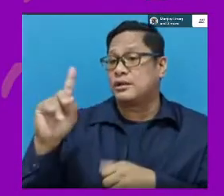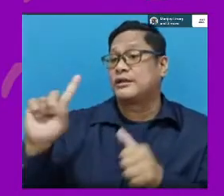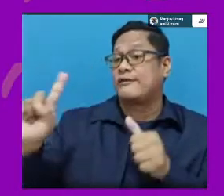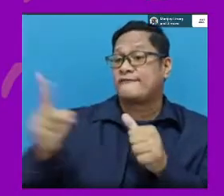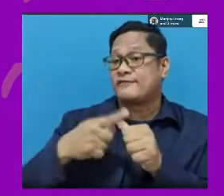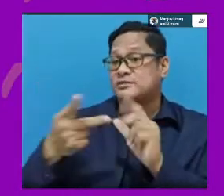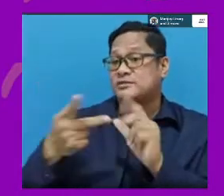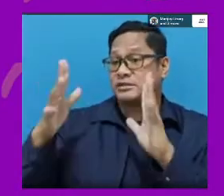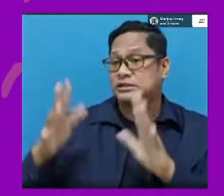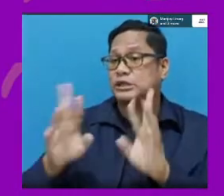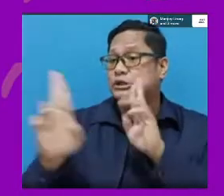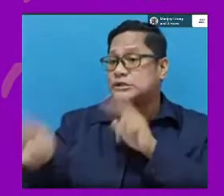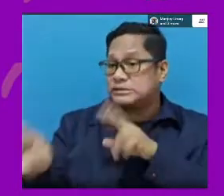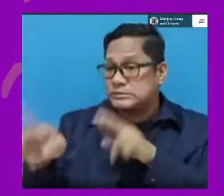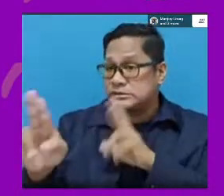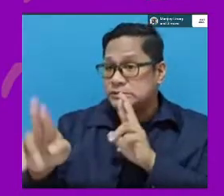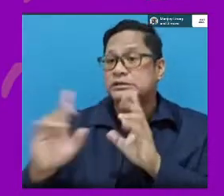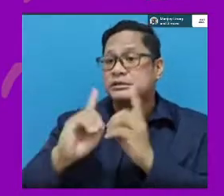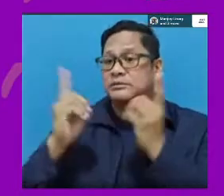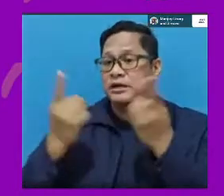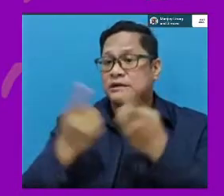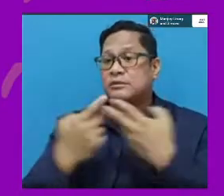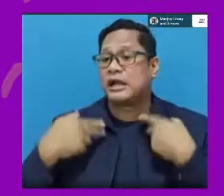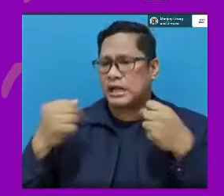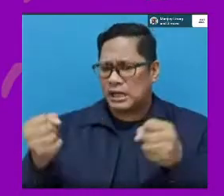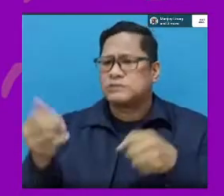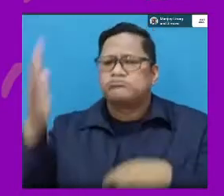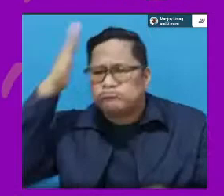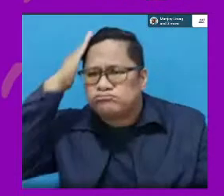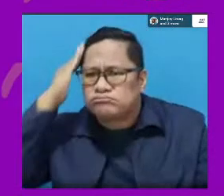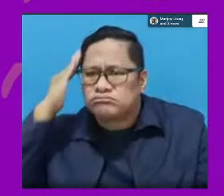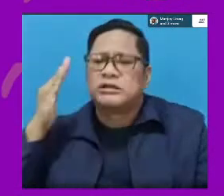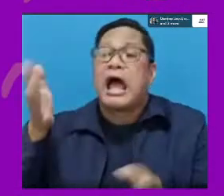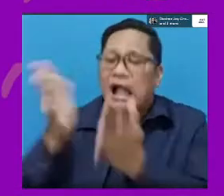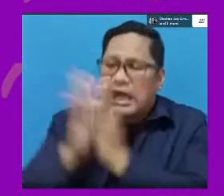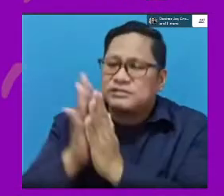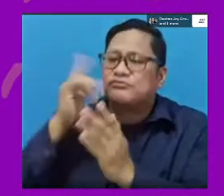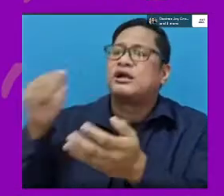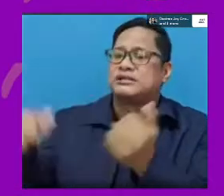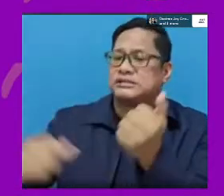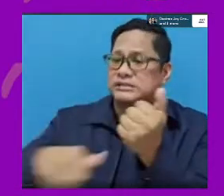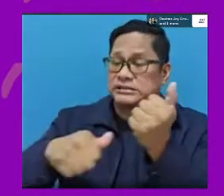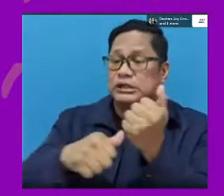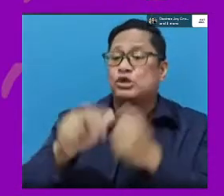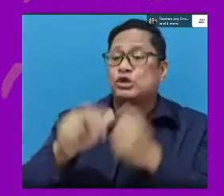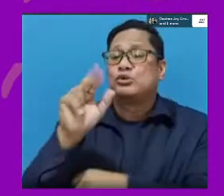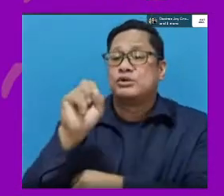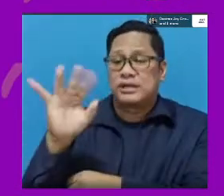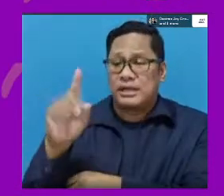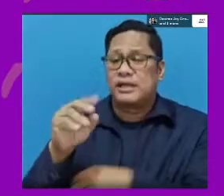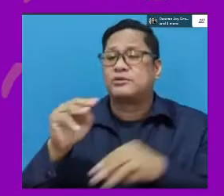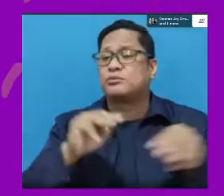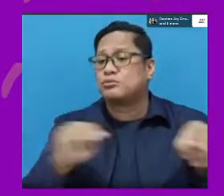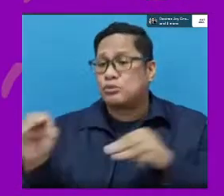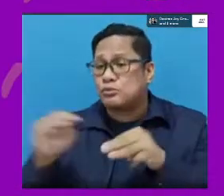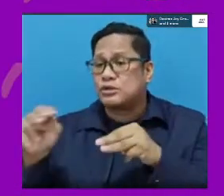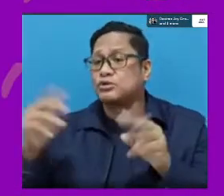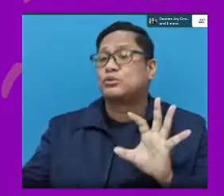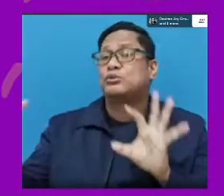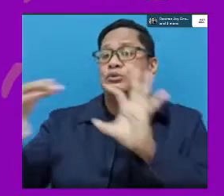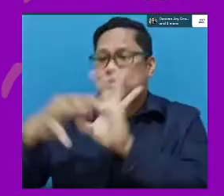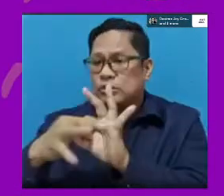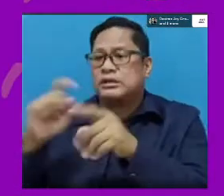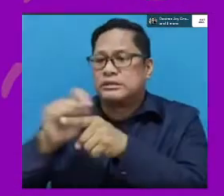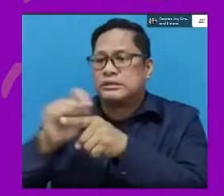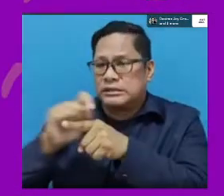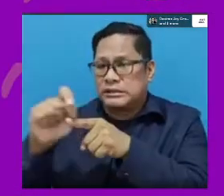to respond to the Department of Health's requests for assistance. USAID mobilized to bridge gaps, which included training